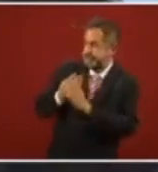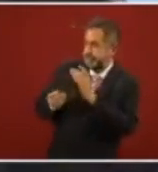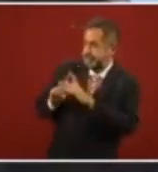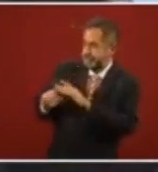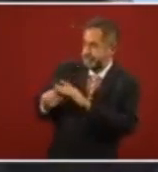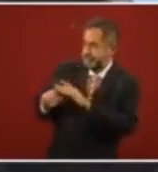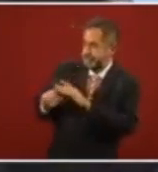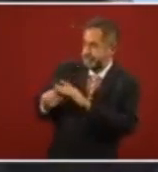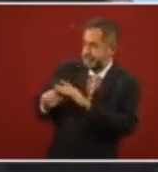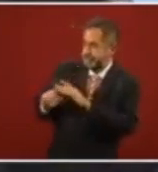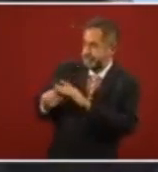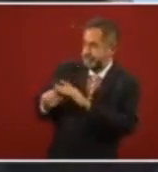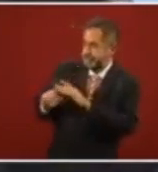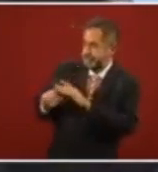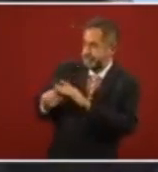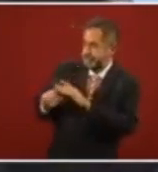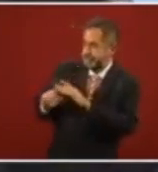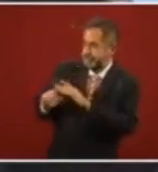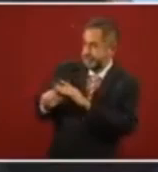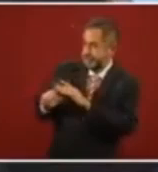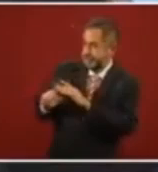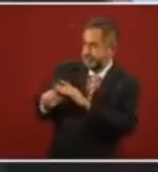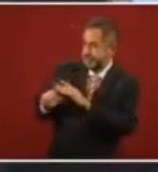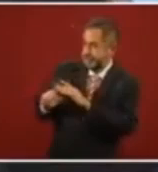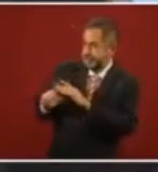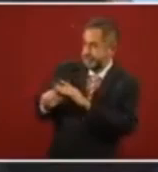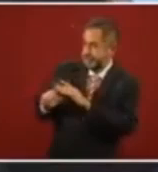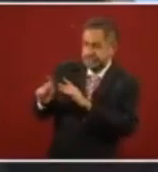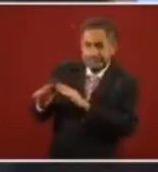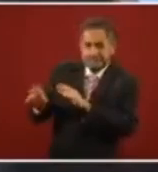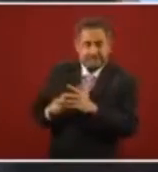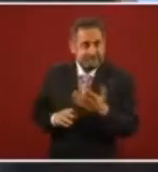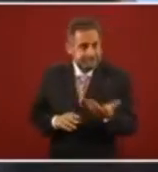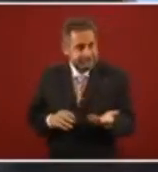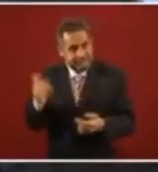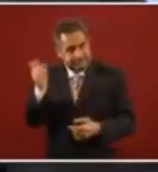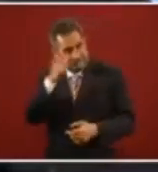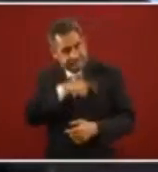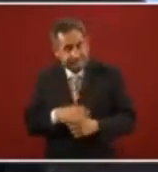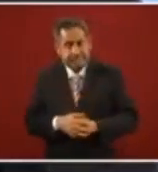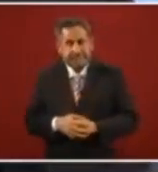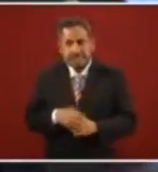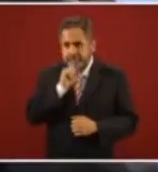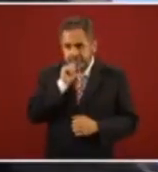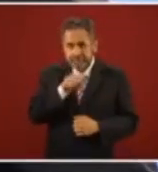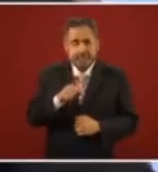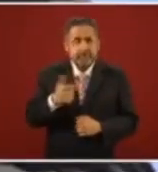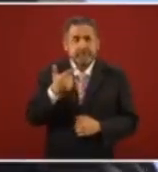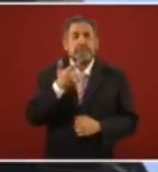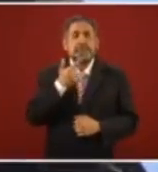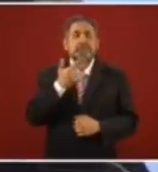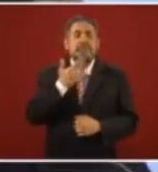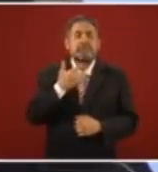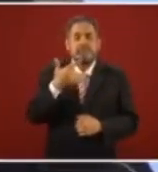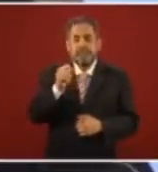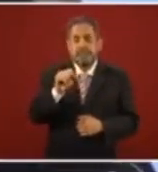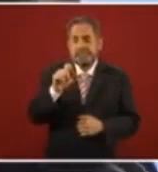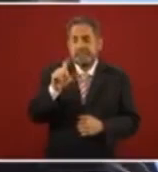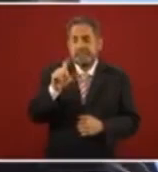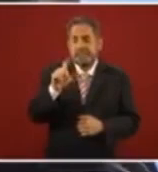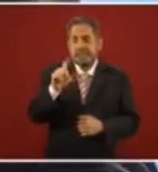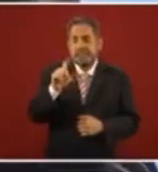evacuación... ...and then... ...the families... ...would be able... ...to evacuate... ...commentar también... ...que el gas LP... ...sale a muy bajas...